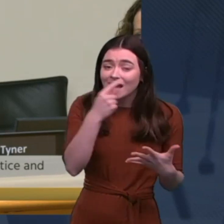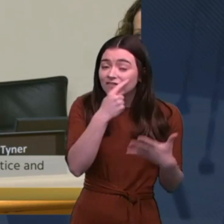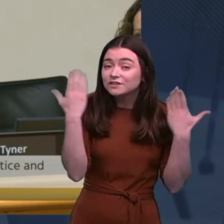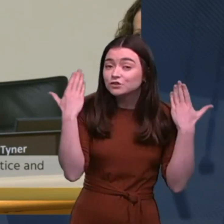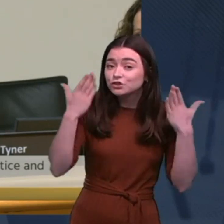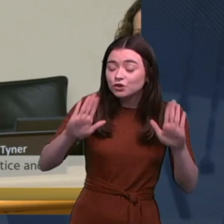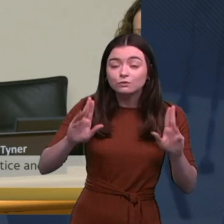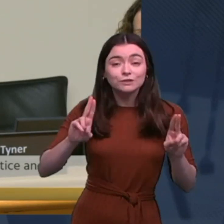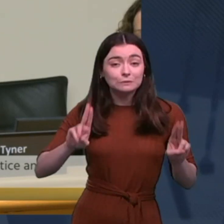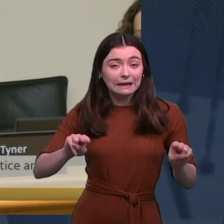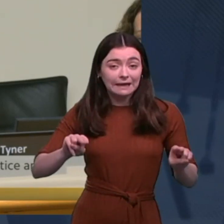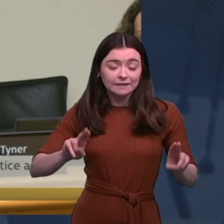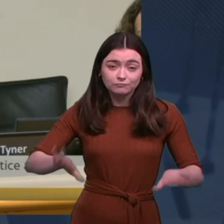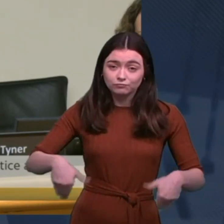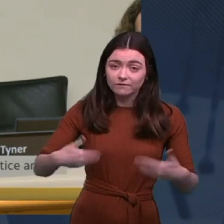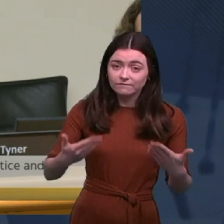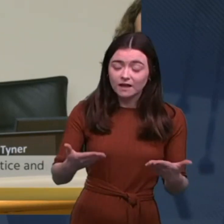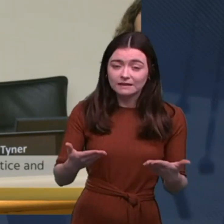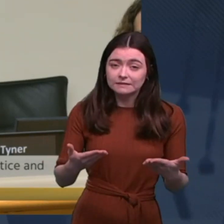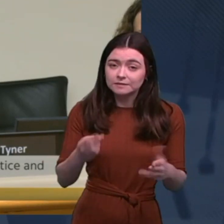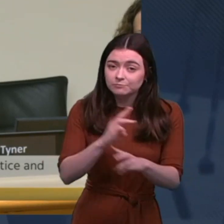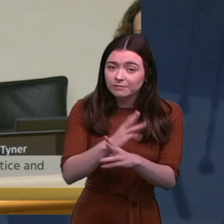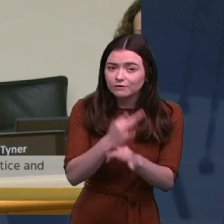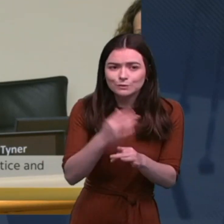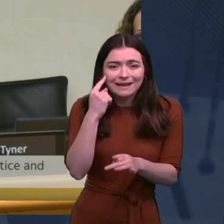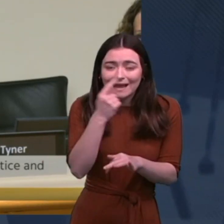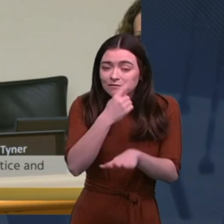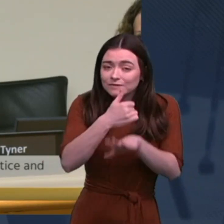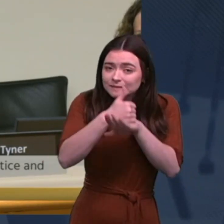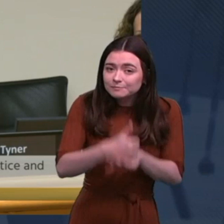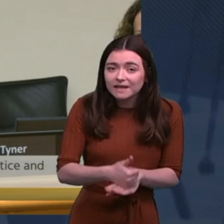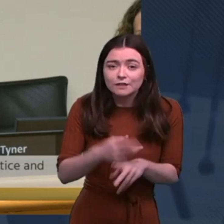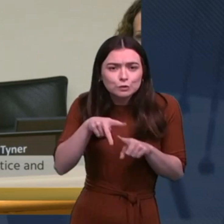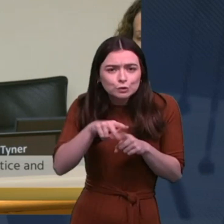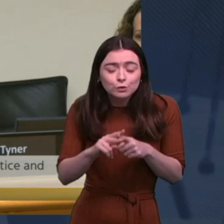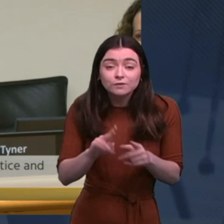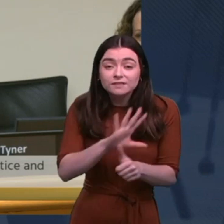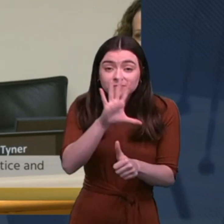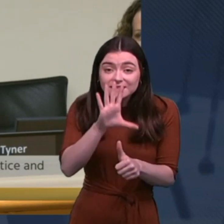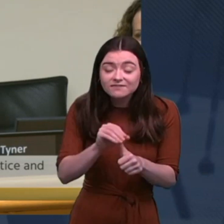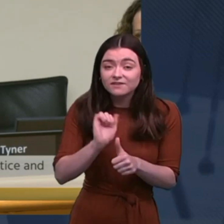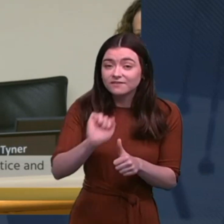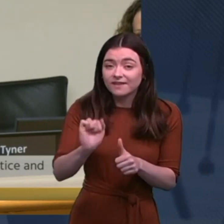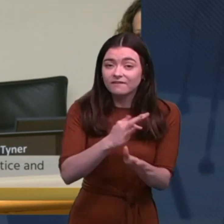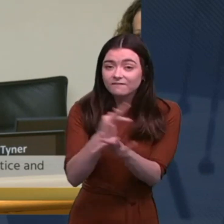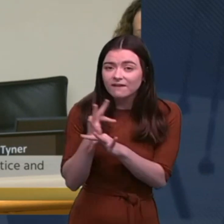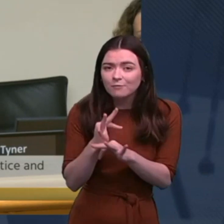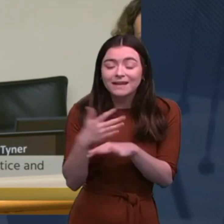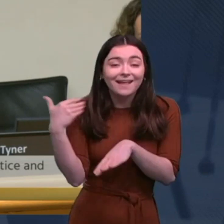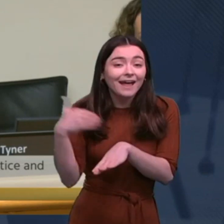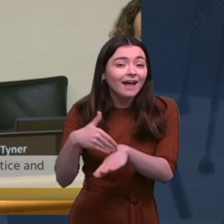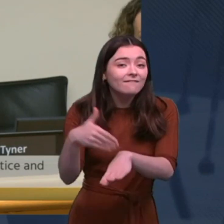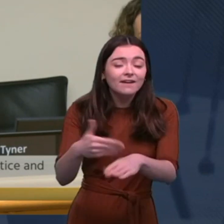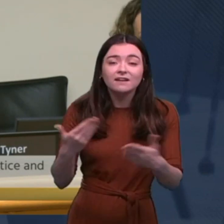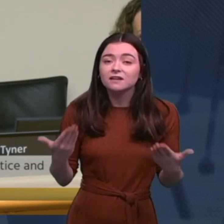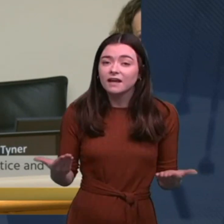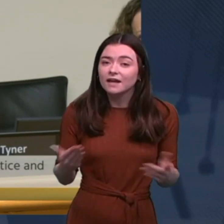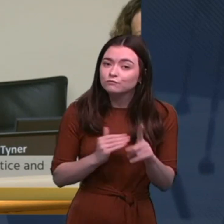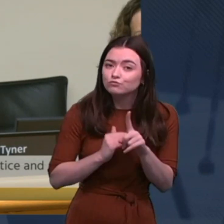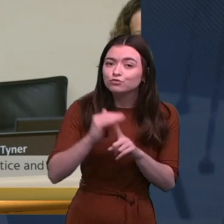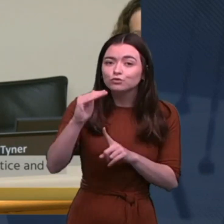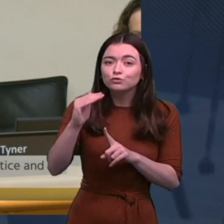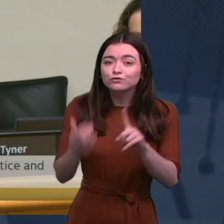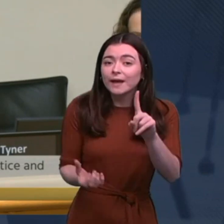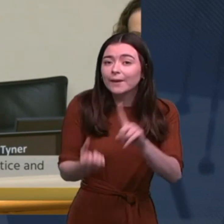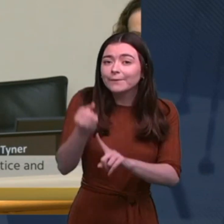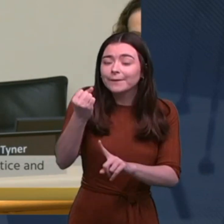you can give parents the evidence-based tools tailored to their family, the impact they can make to improve outcomes